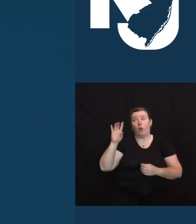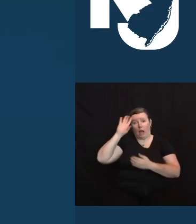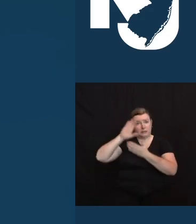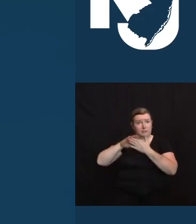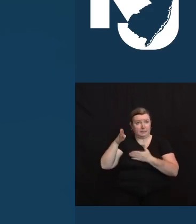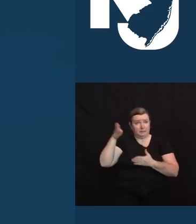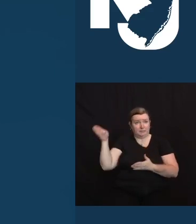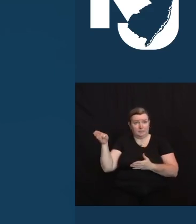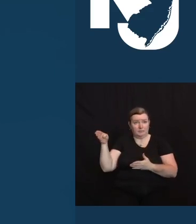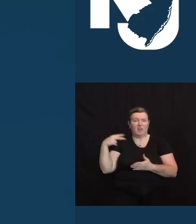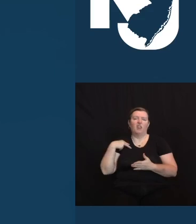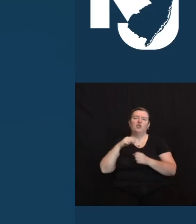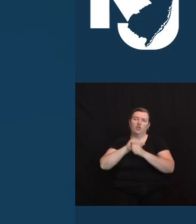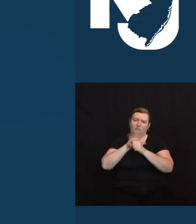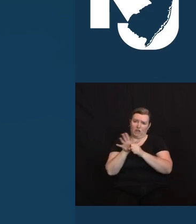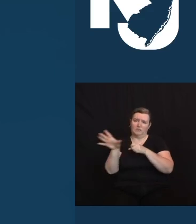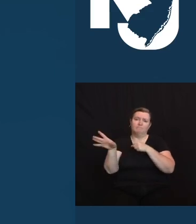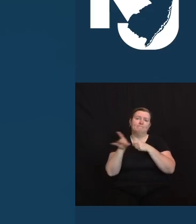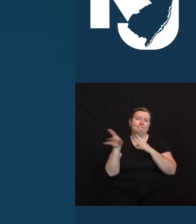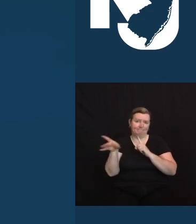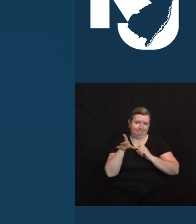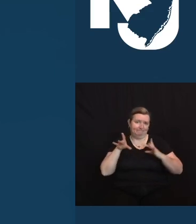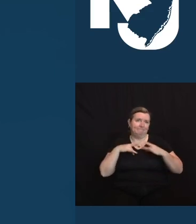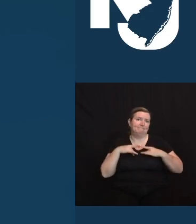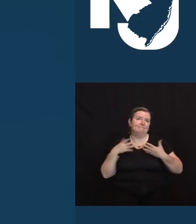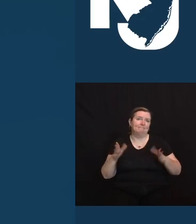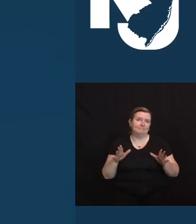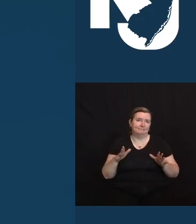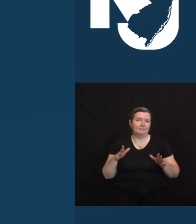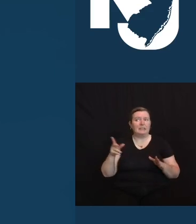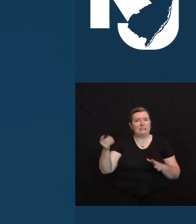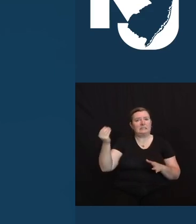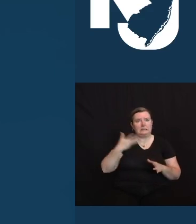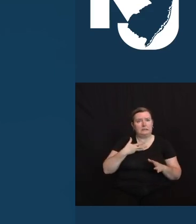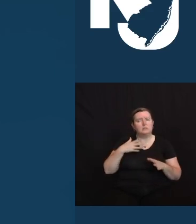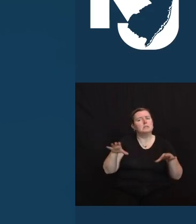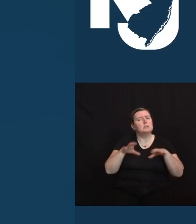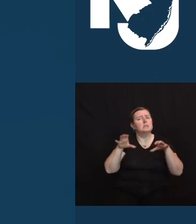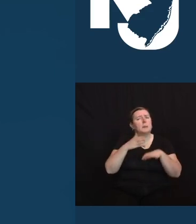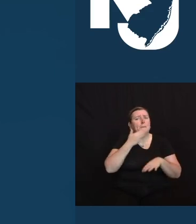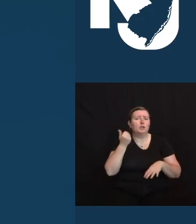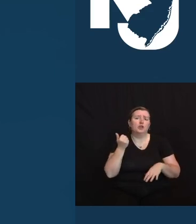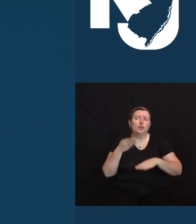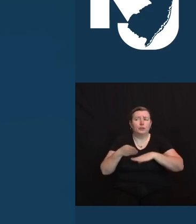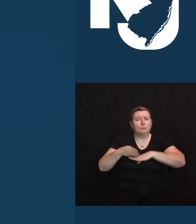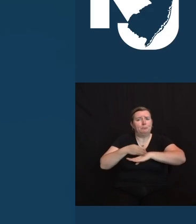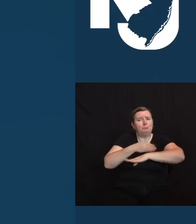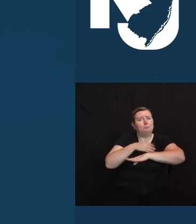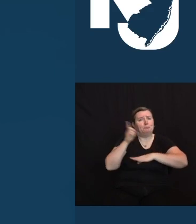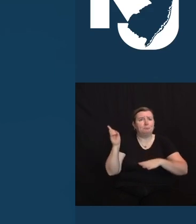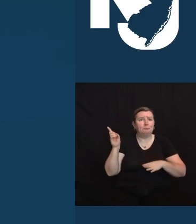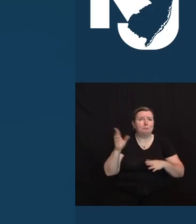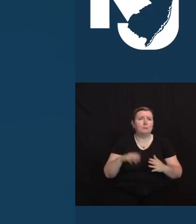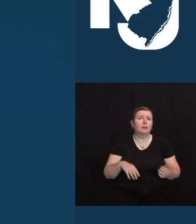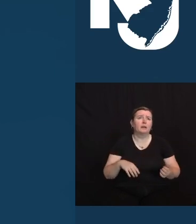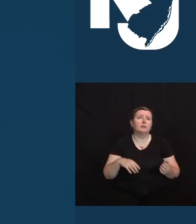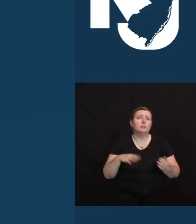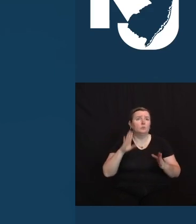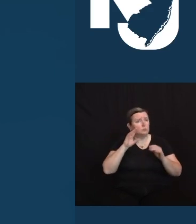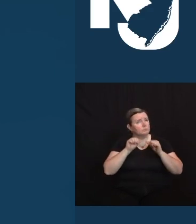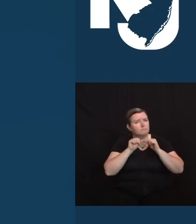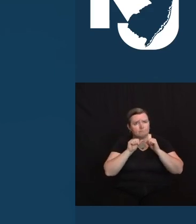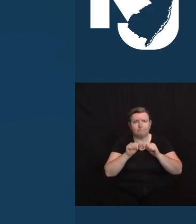thankfully he is still with us and says he is doing much better. He's here to carry on Orfilia's spirit. And Jason and